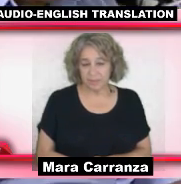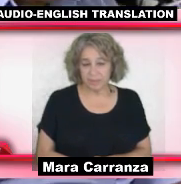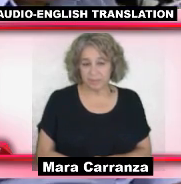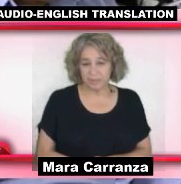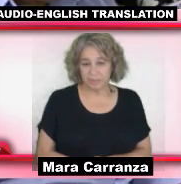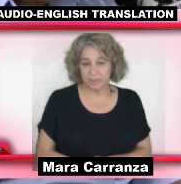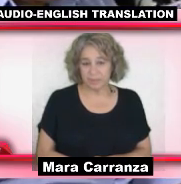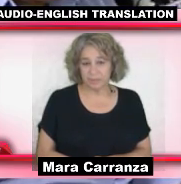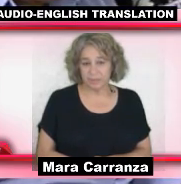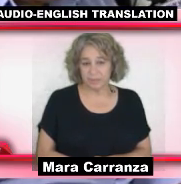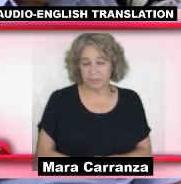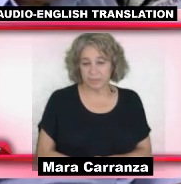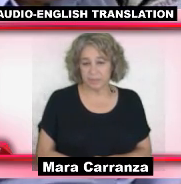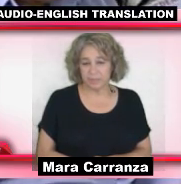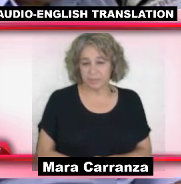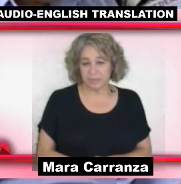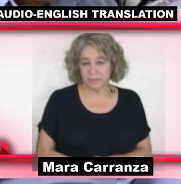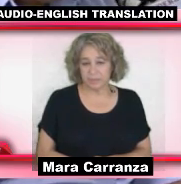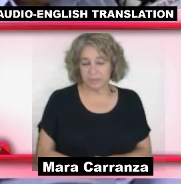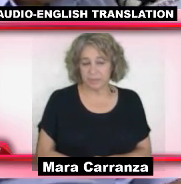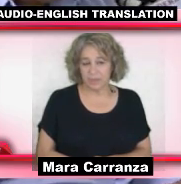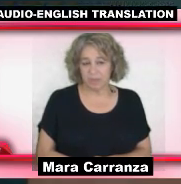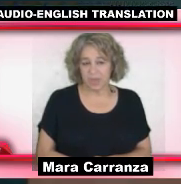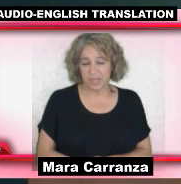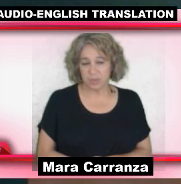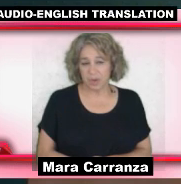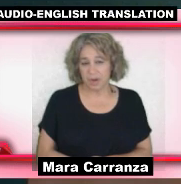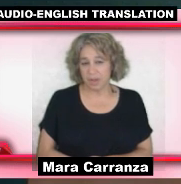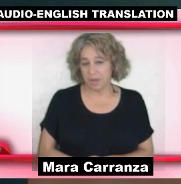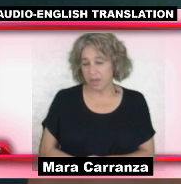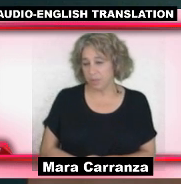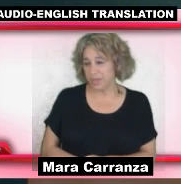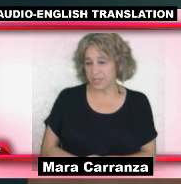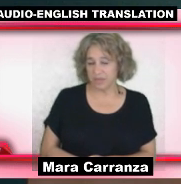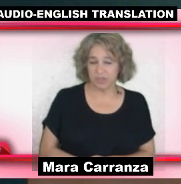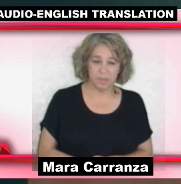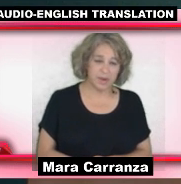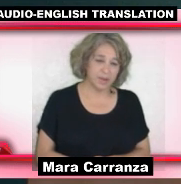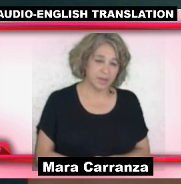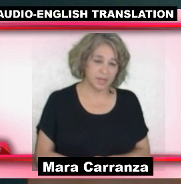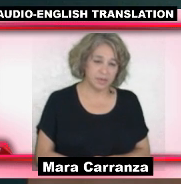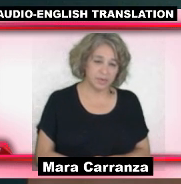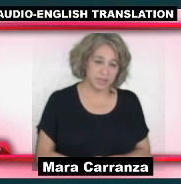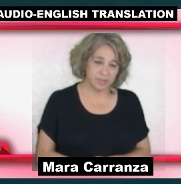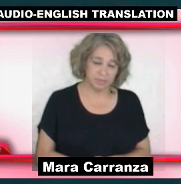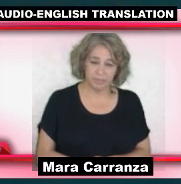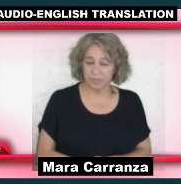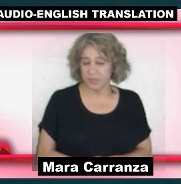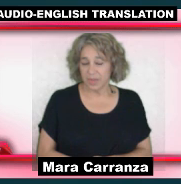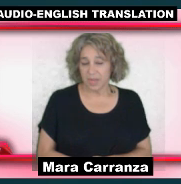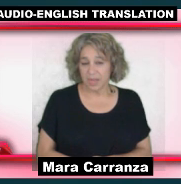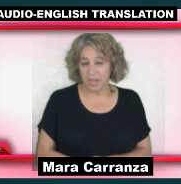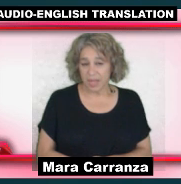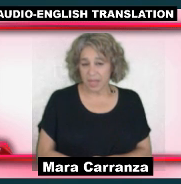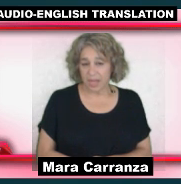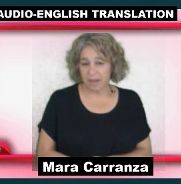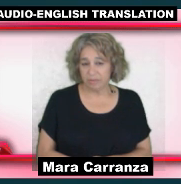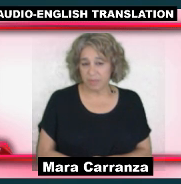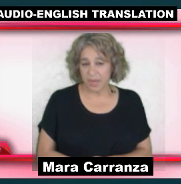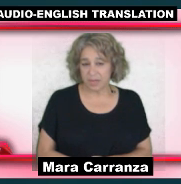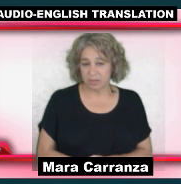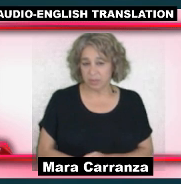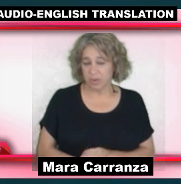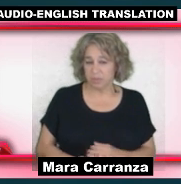está ayudando a países centroamericanos. Because we are helping Central American countries. Ya me reuní, como ustedes saben, and